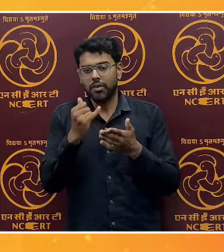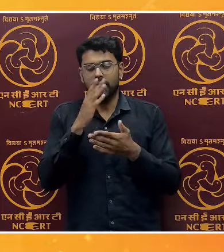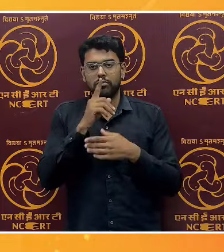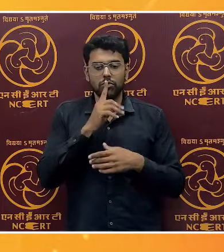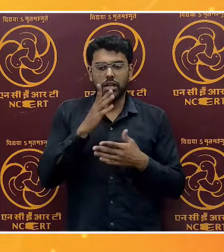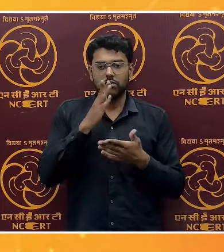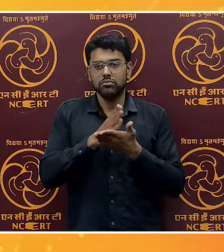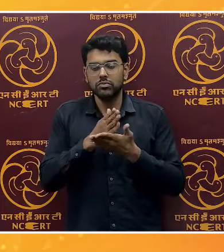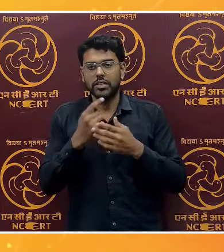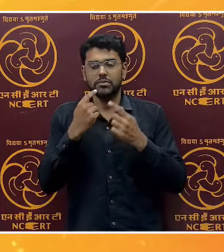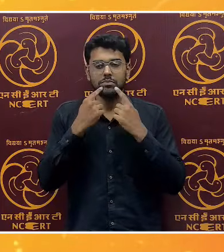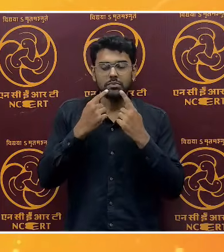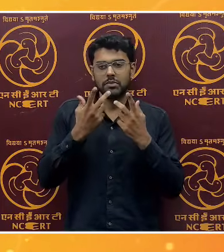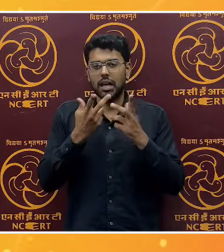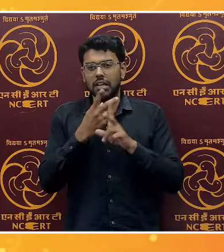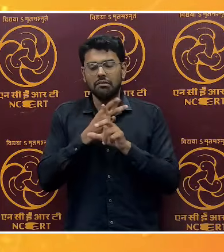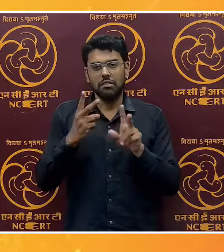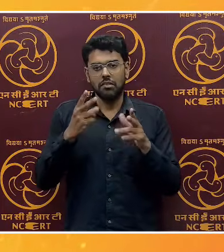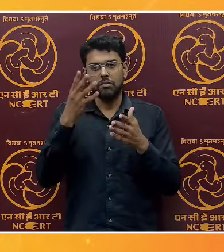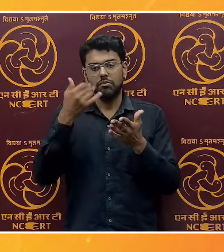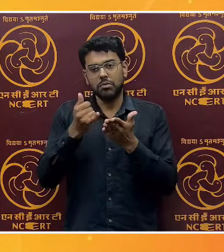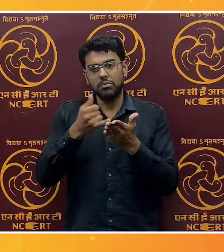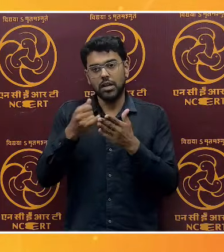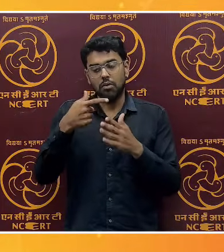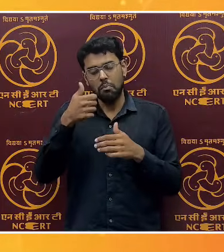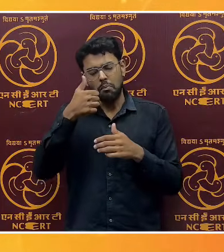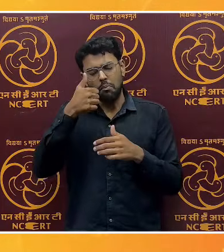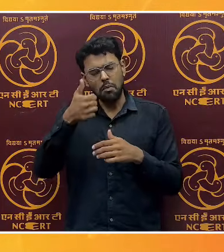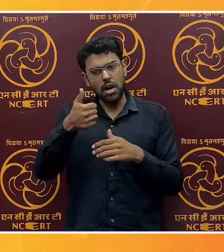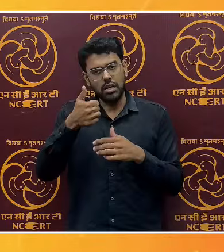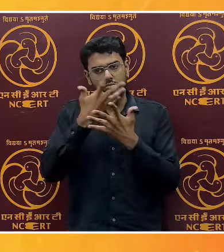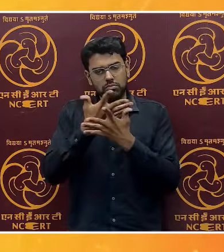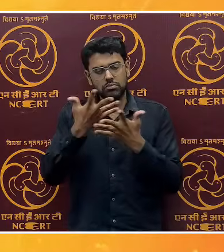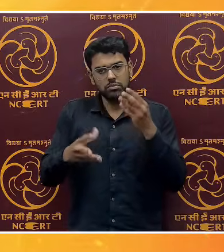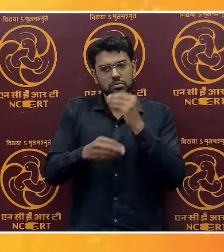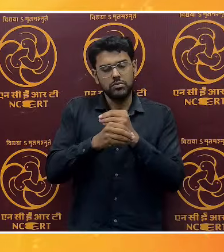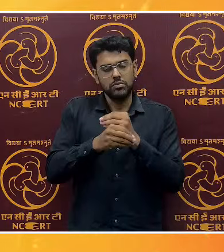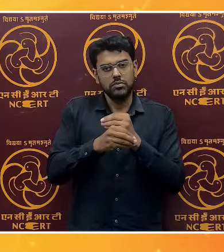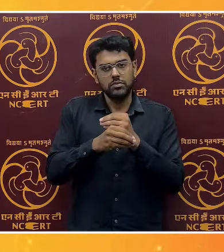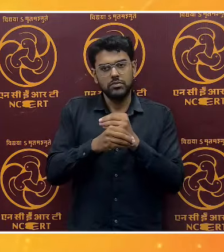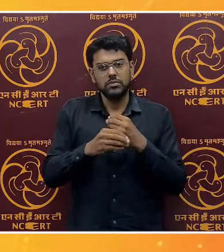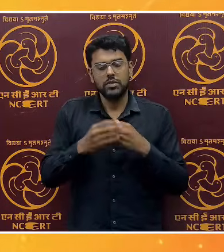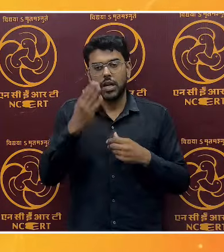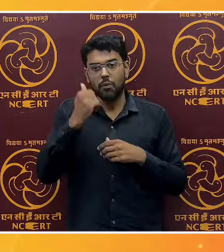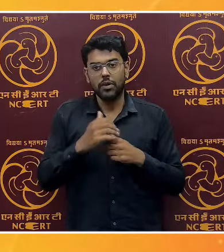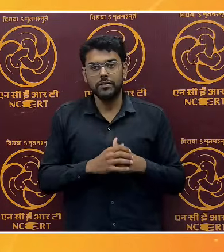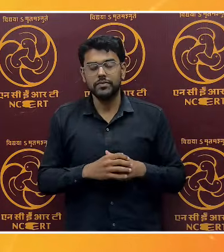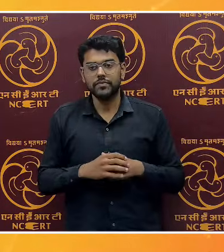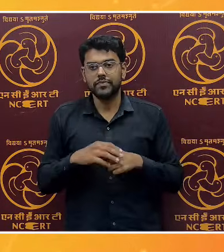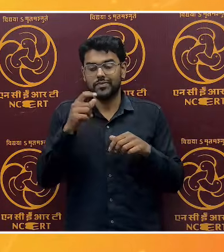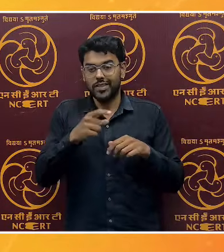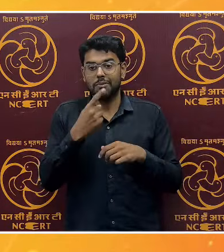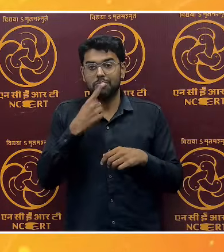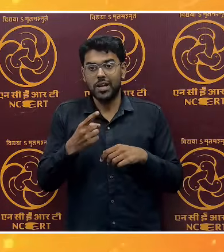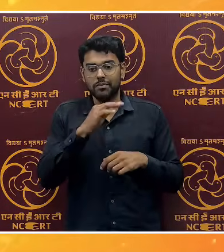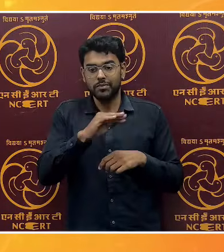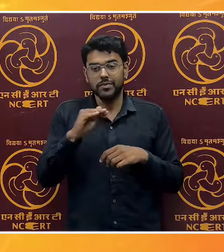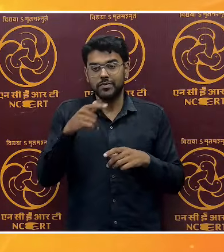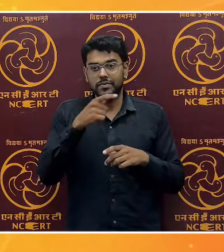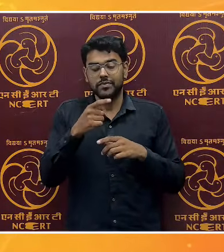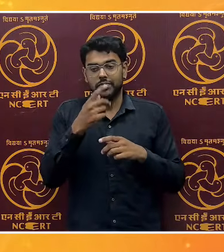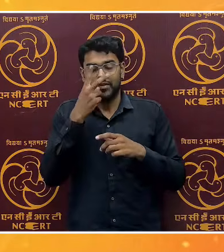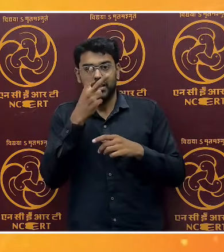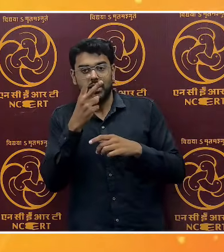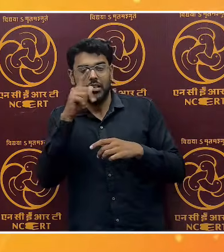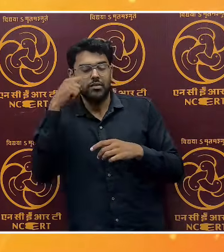and yes, and the best shots. We just keep the best shots just to make the to tell, so that our